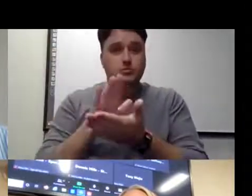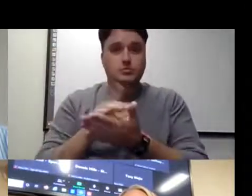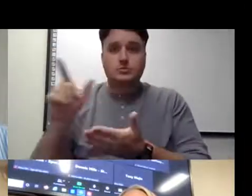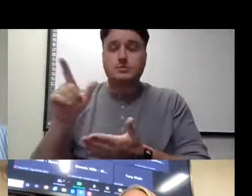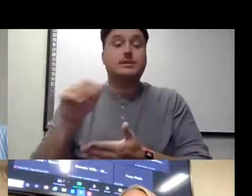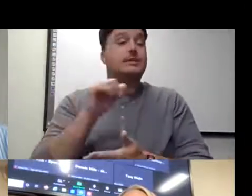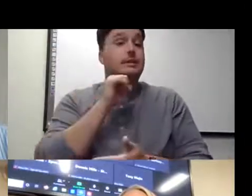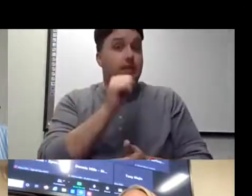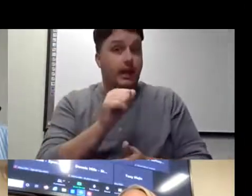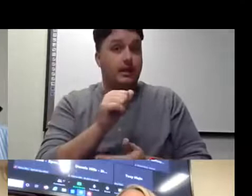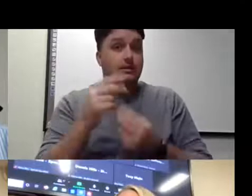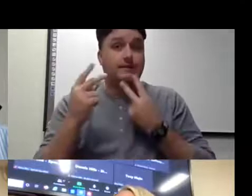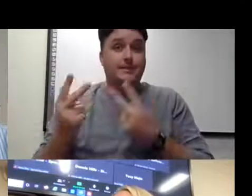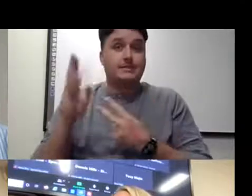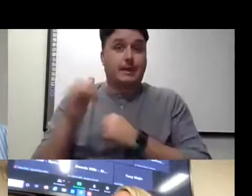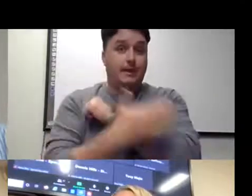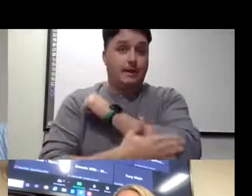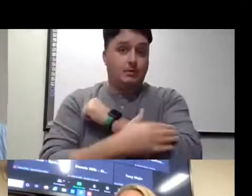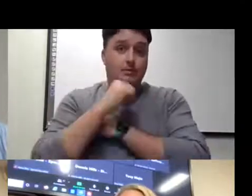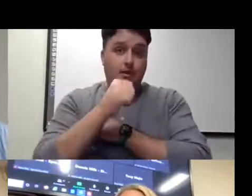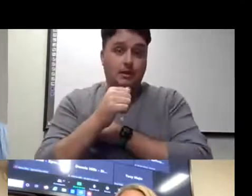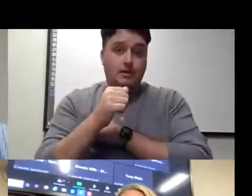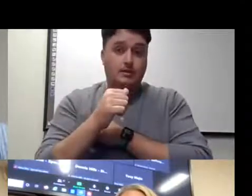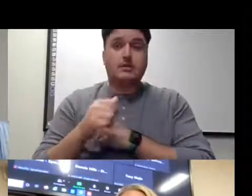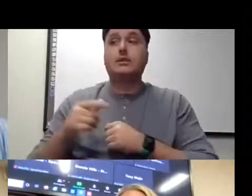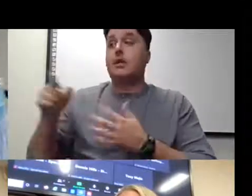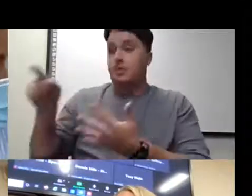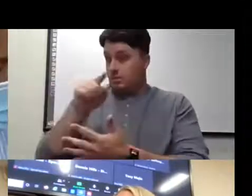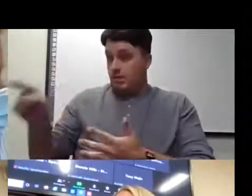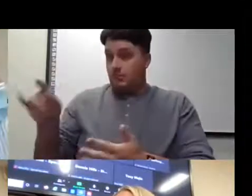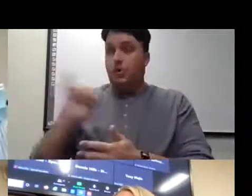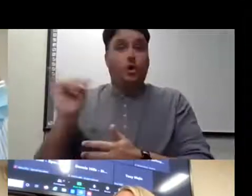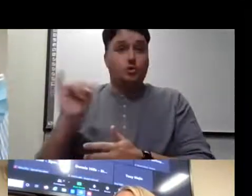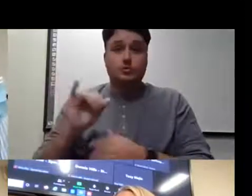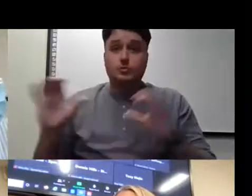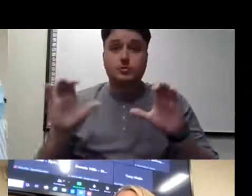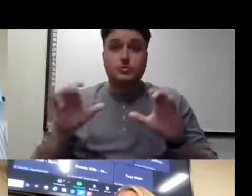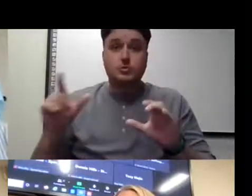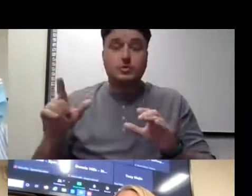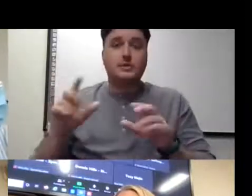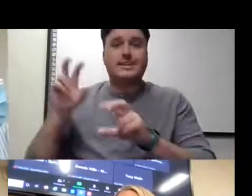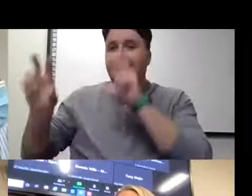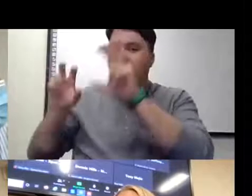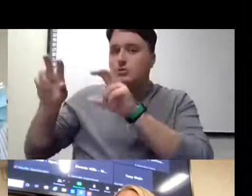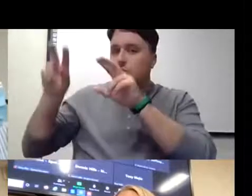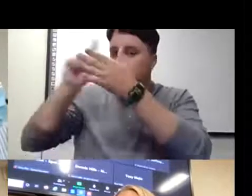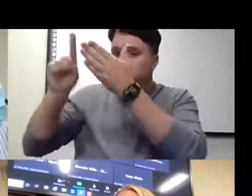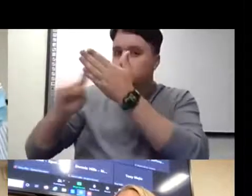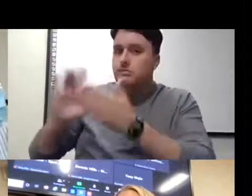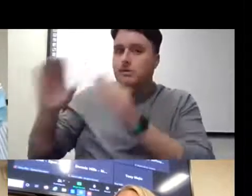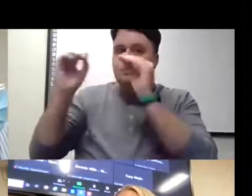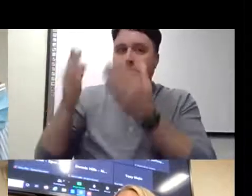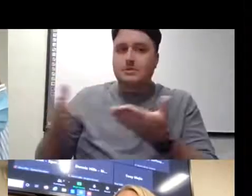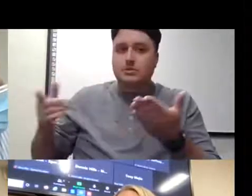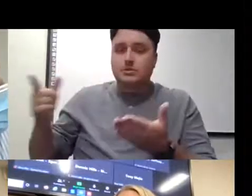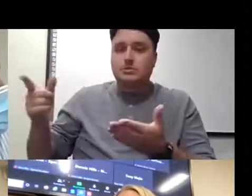actually visited by the county and have them also do an inventory of their instructional materials,